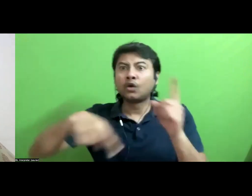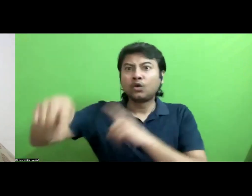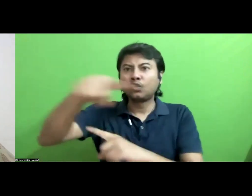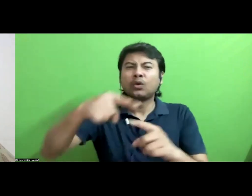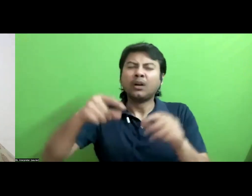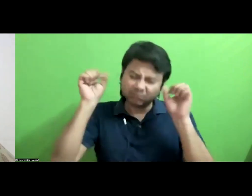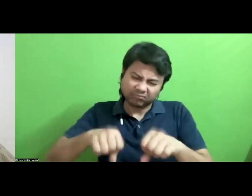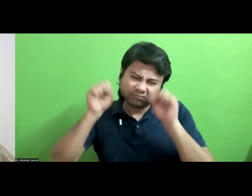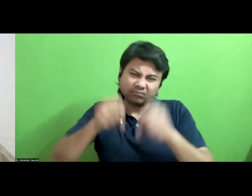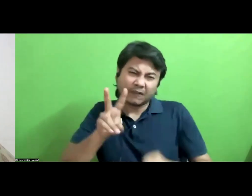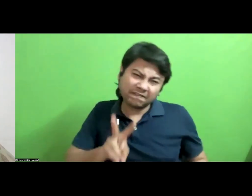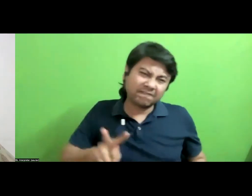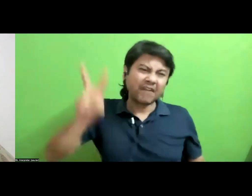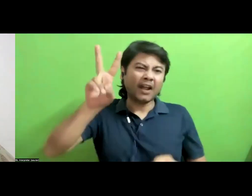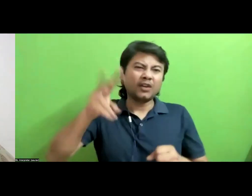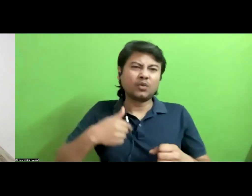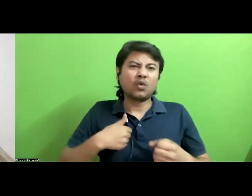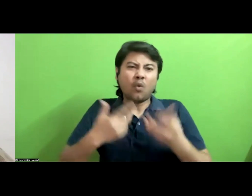and submit it.